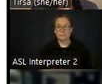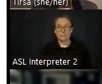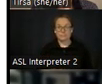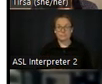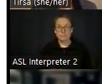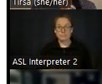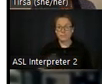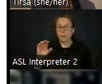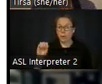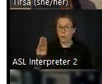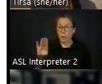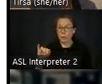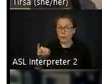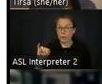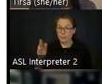Co-Chair Obi? Sure.